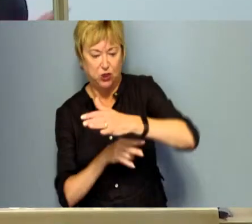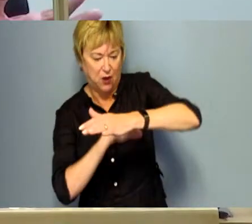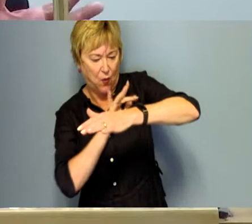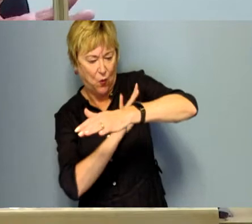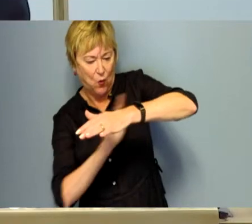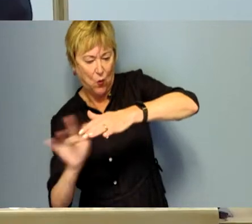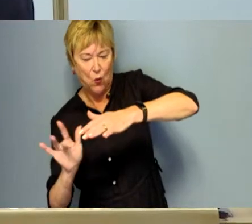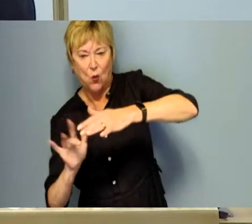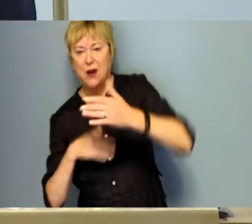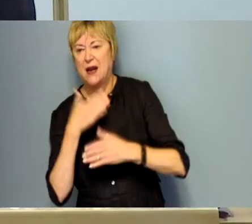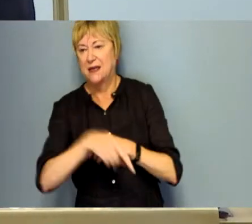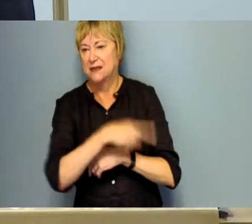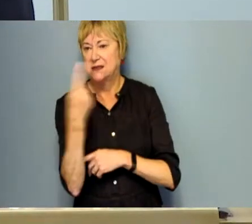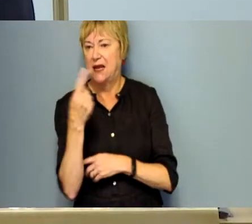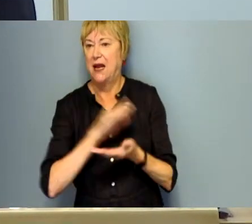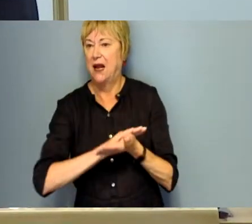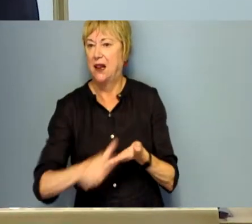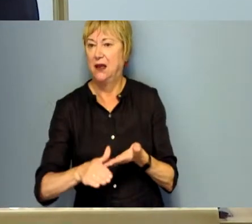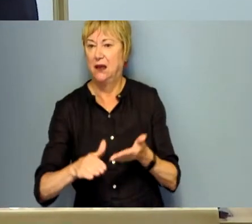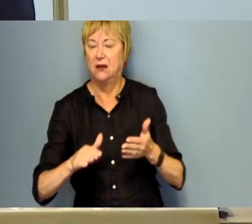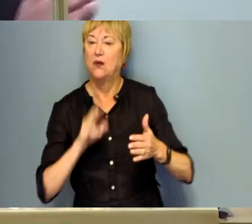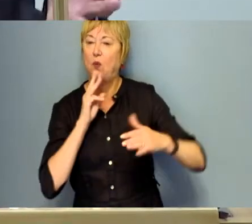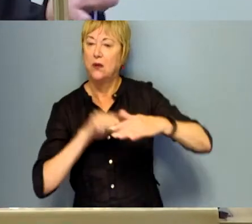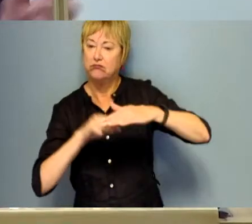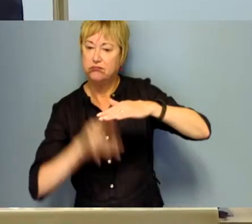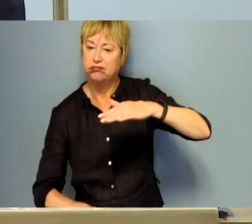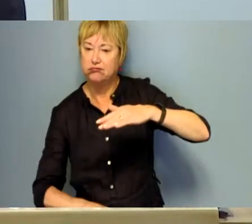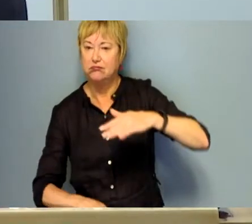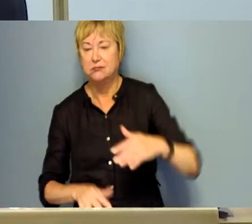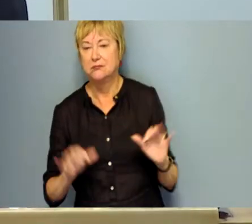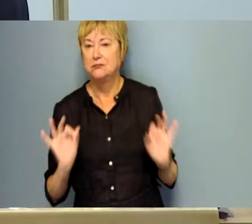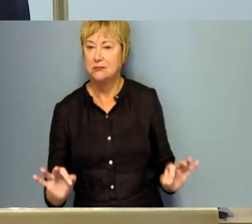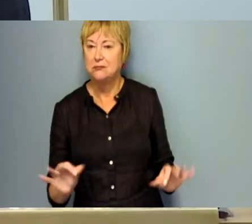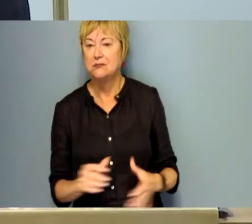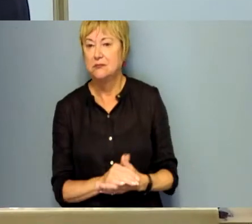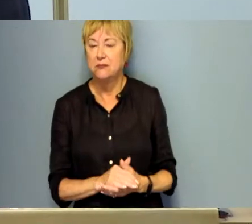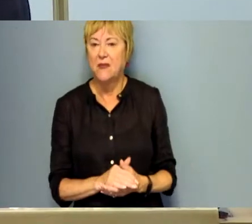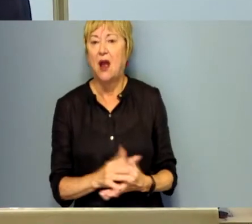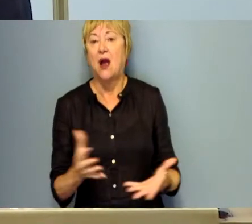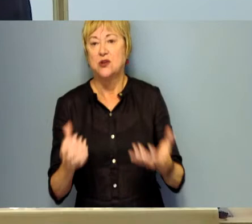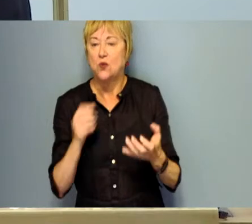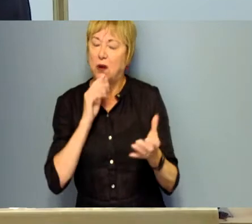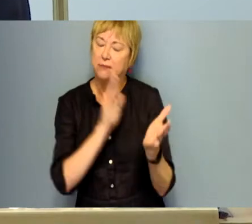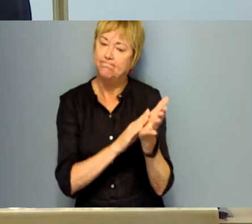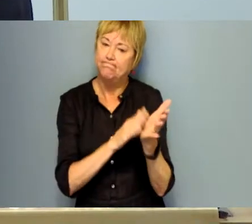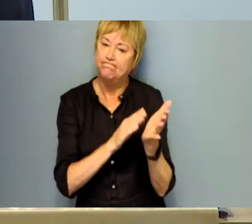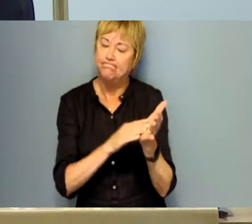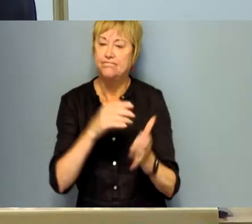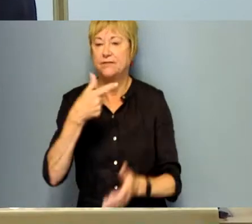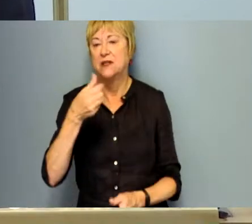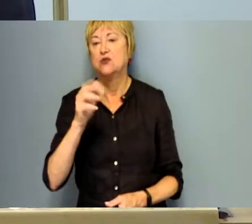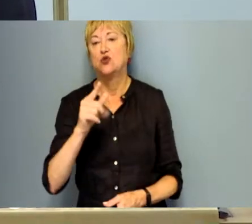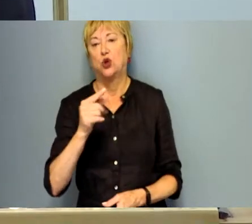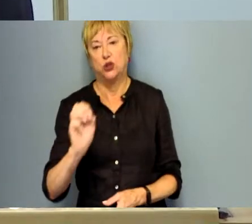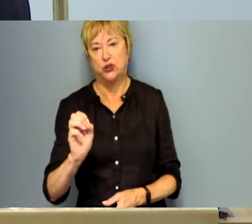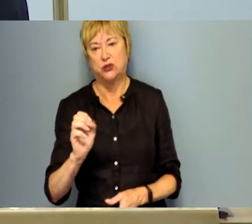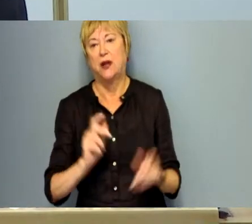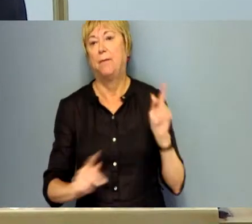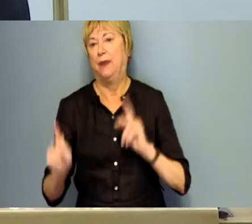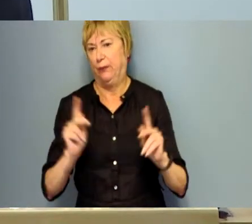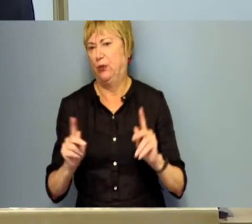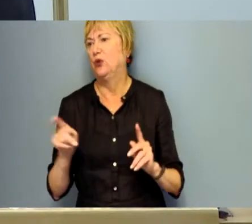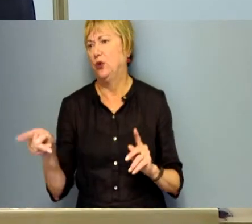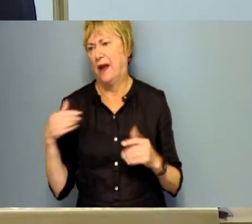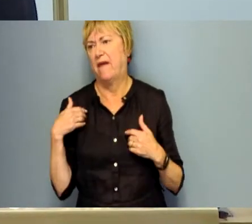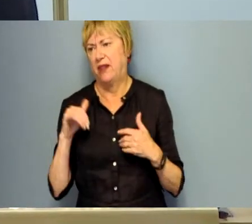the next day. So I just wanted to give a shout out to George and the people that you have there at